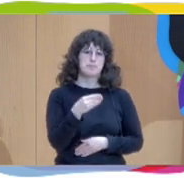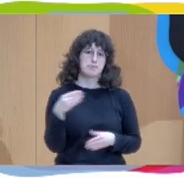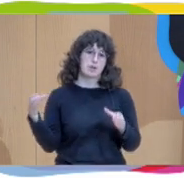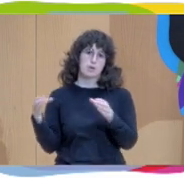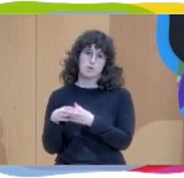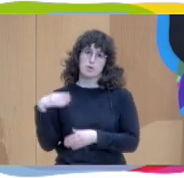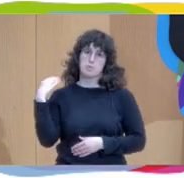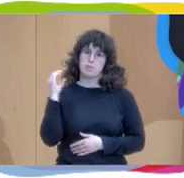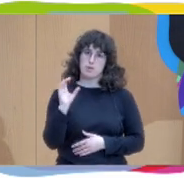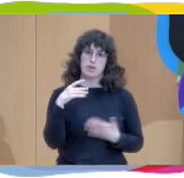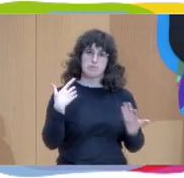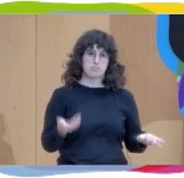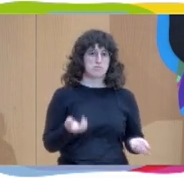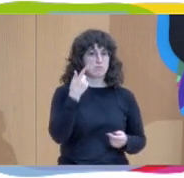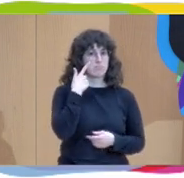and some final conclusions.